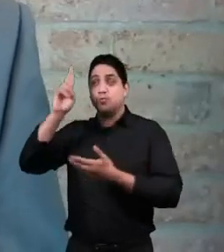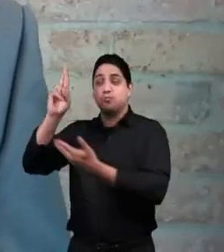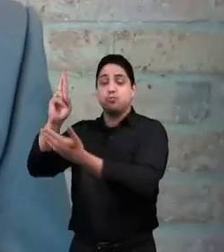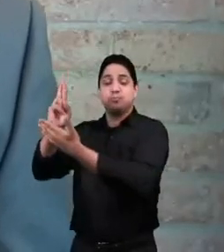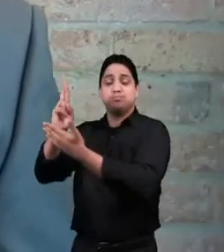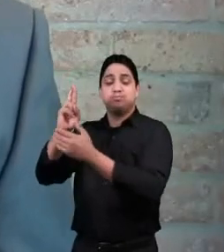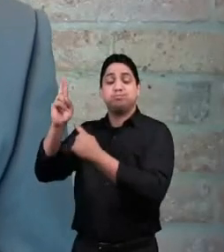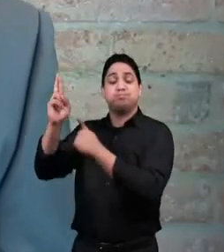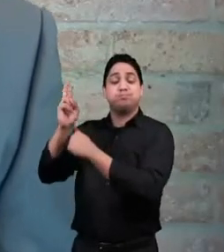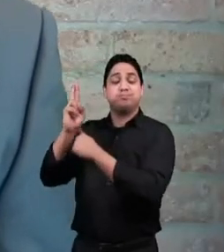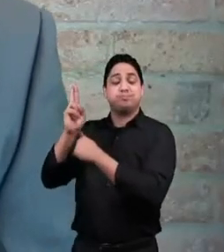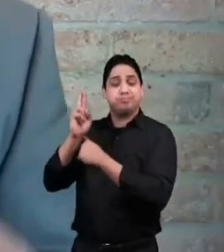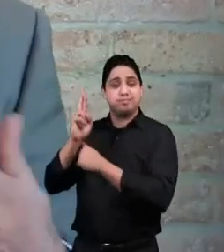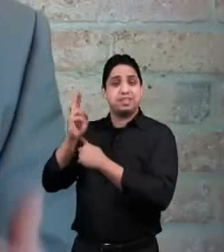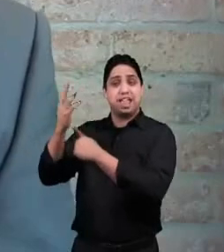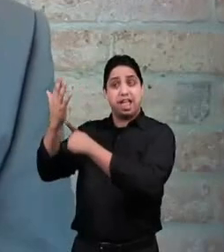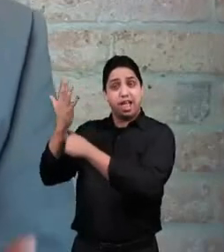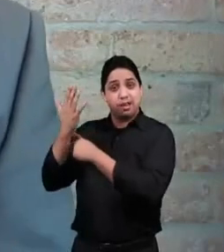end,